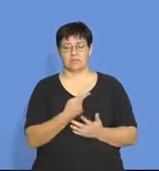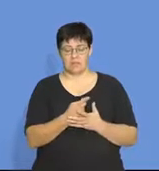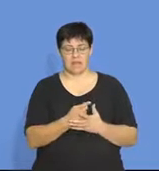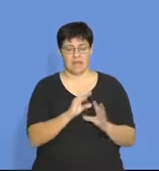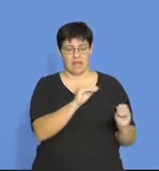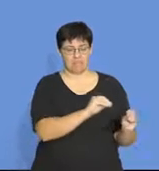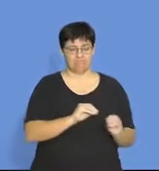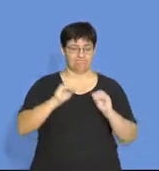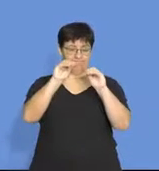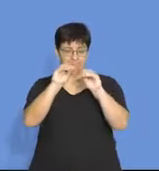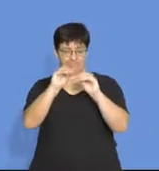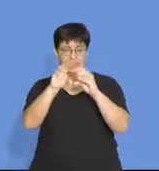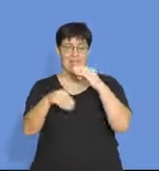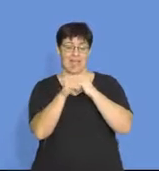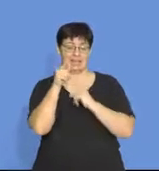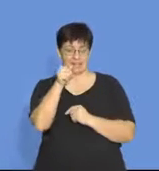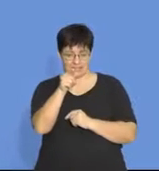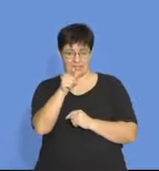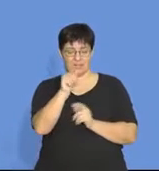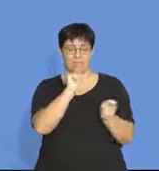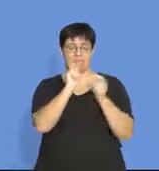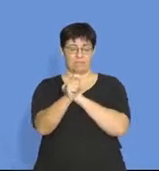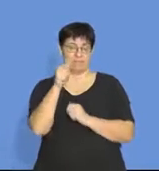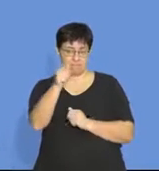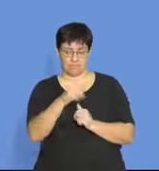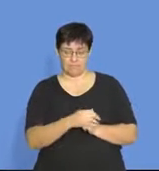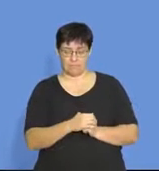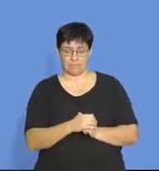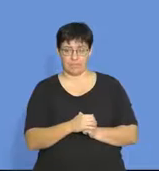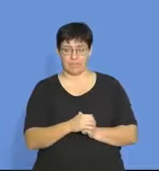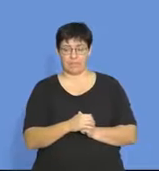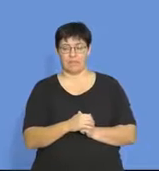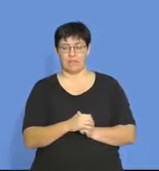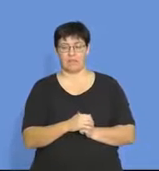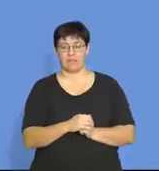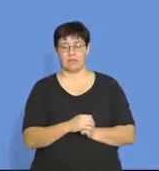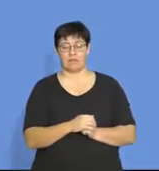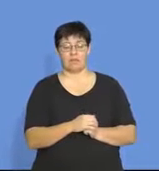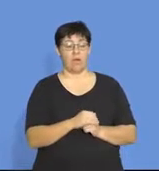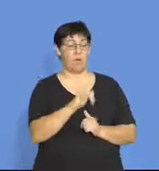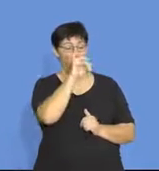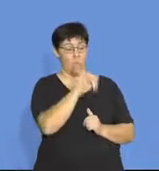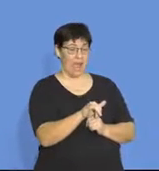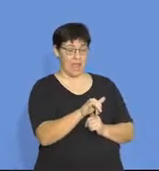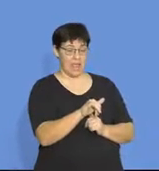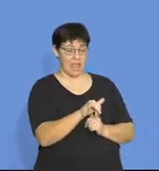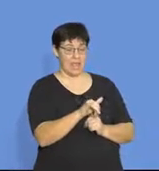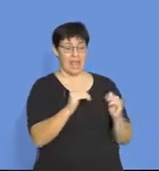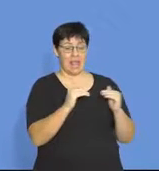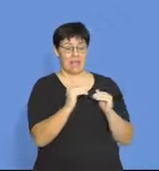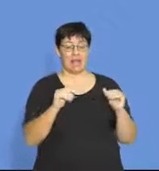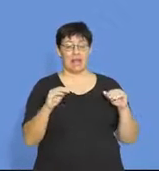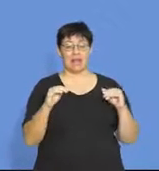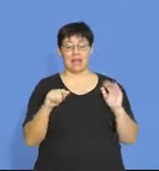about substituting, right? About substituting there. And then wherever y is equal